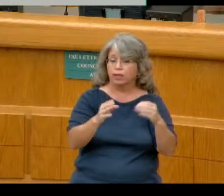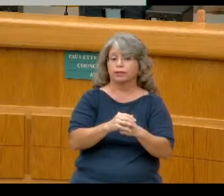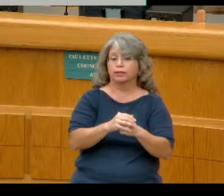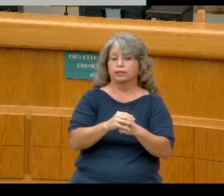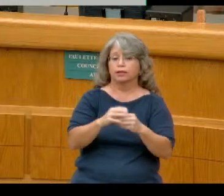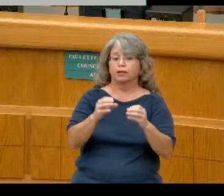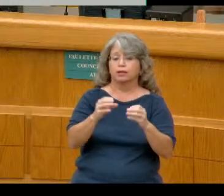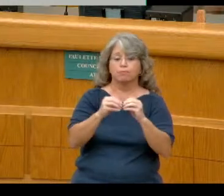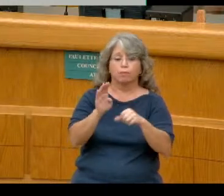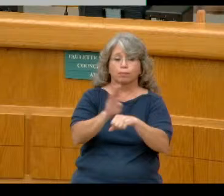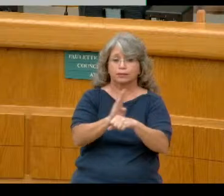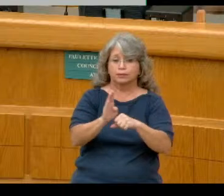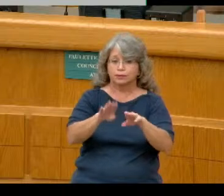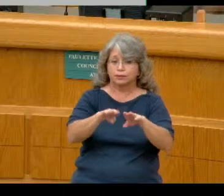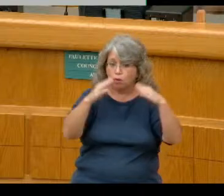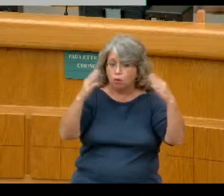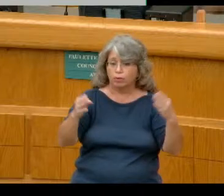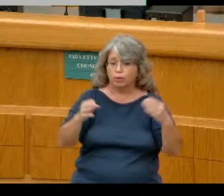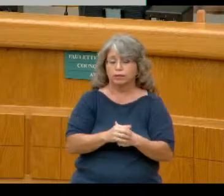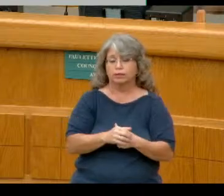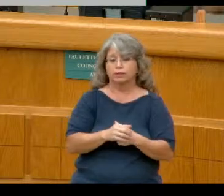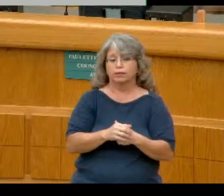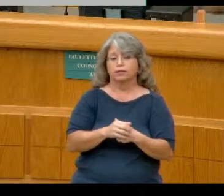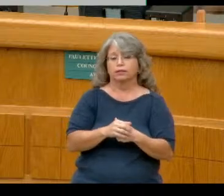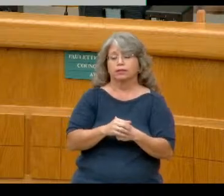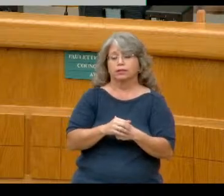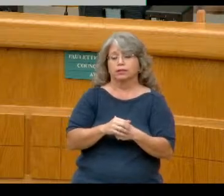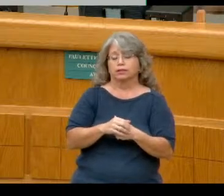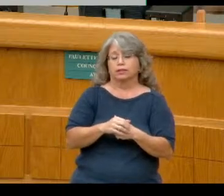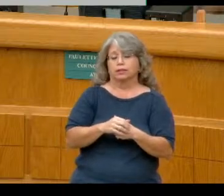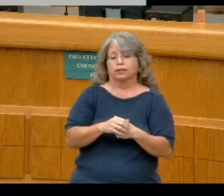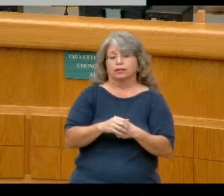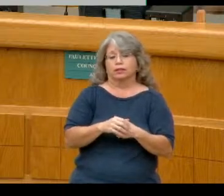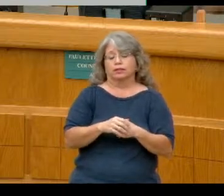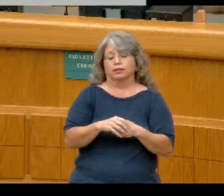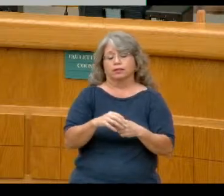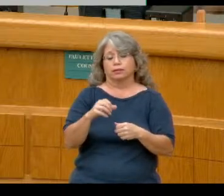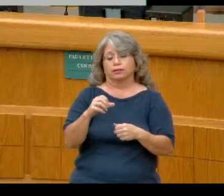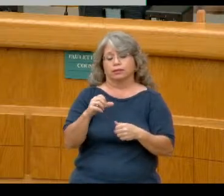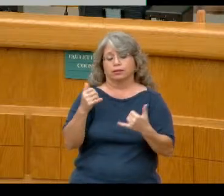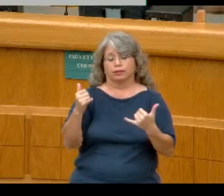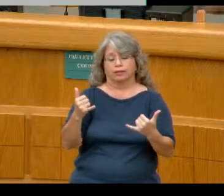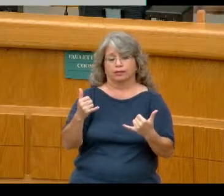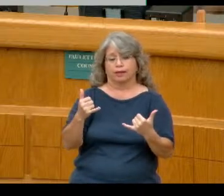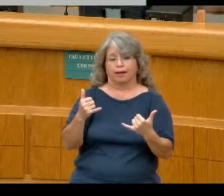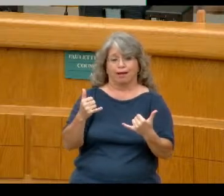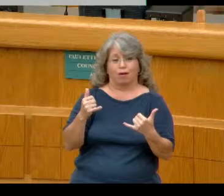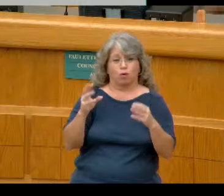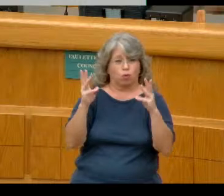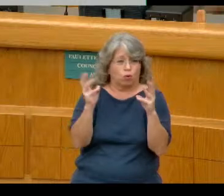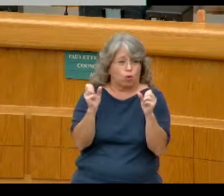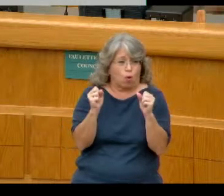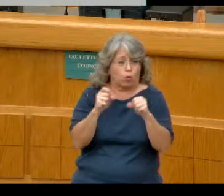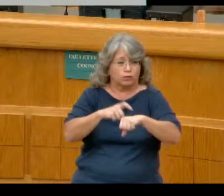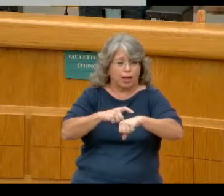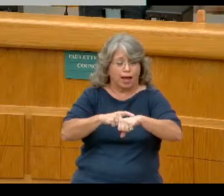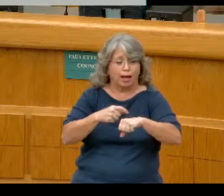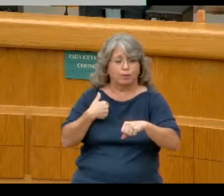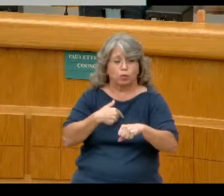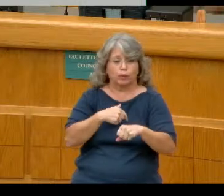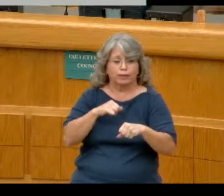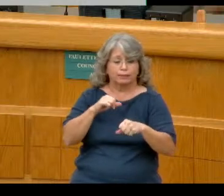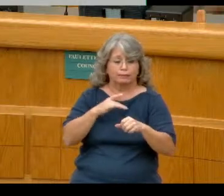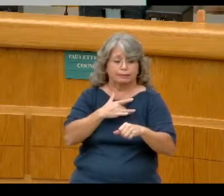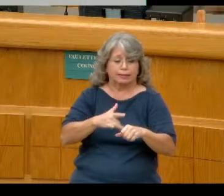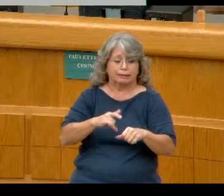these things are good for COVID and bad for us. So what do we have in our arsenal to combat or